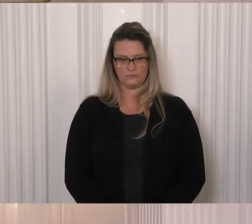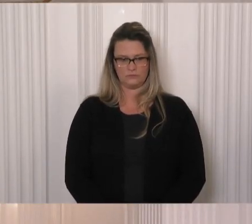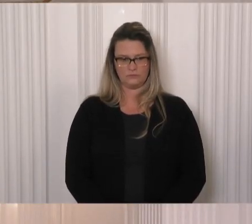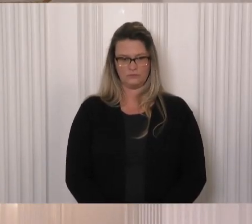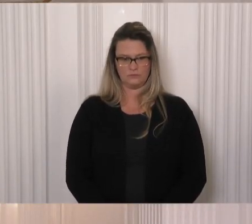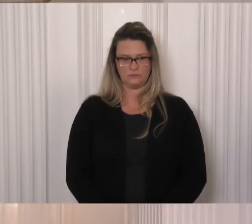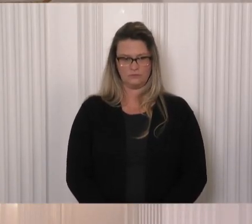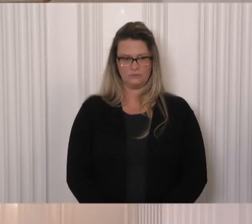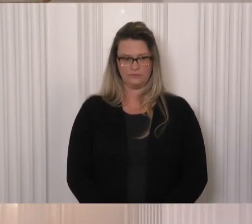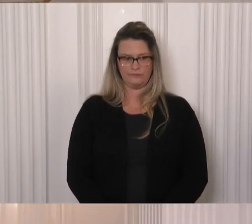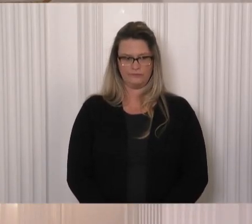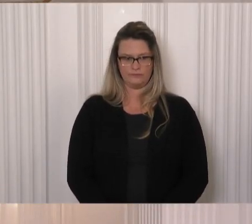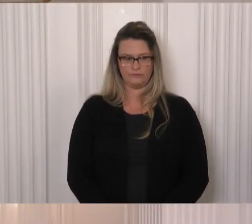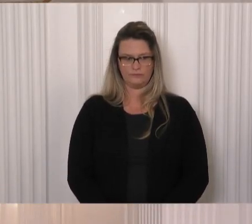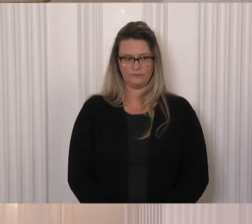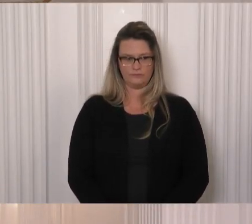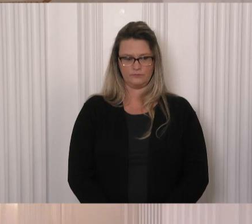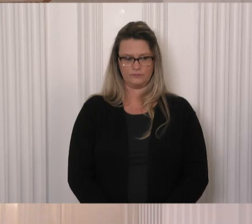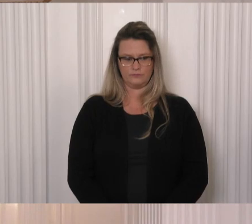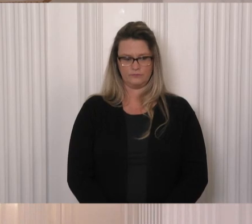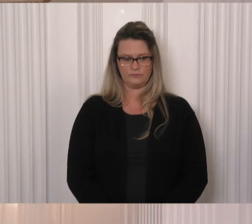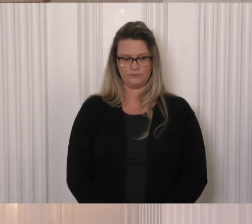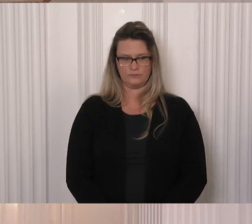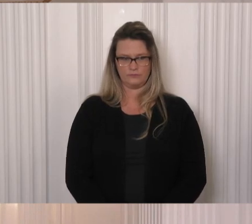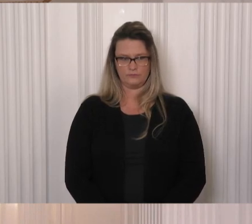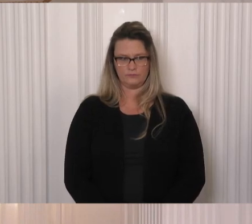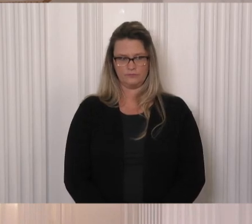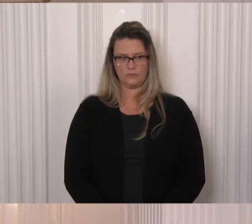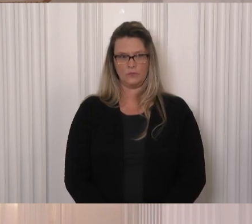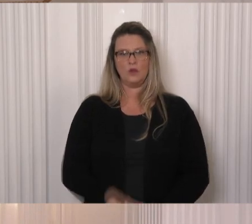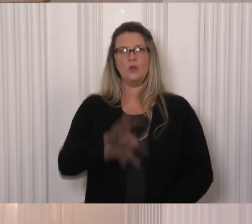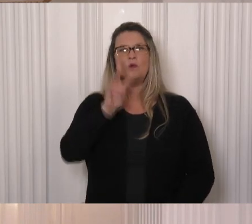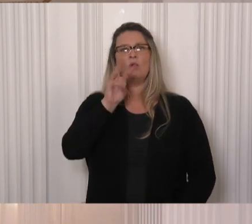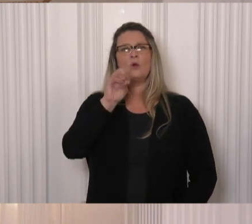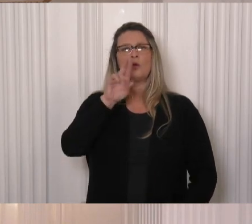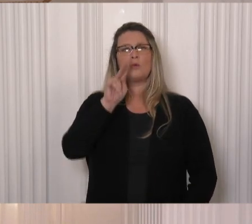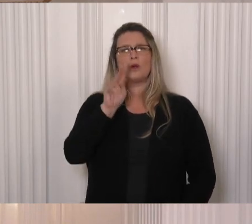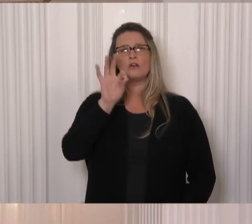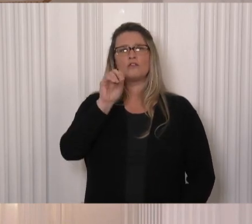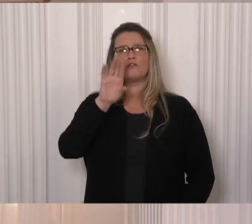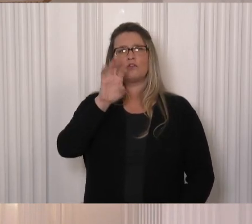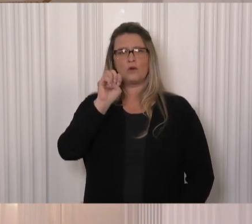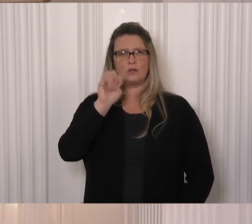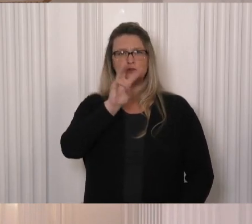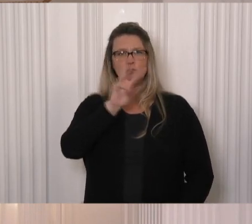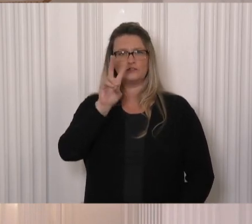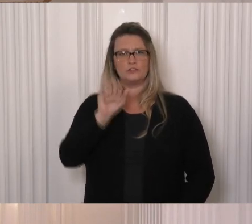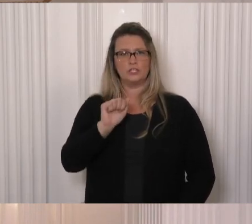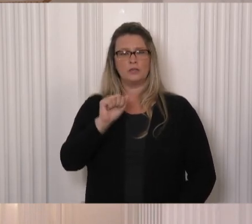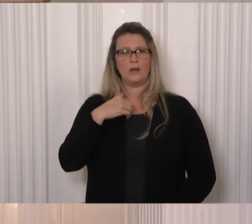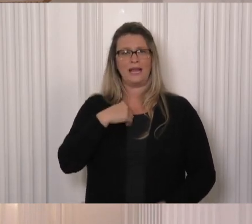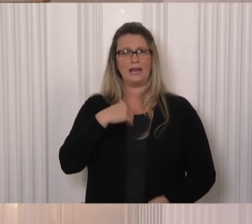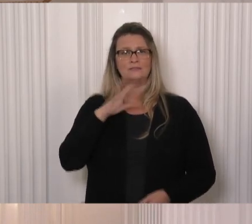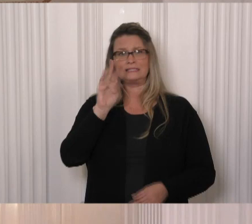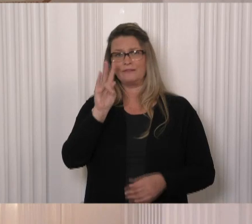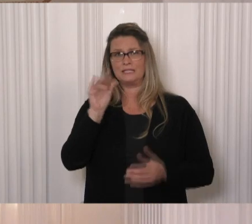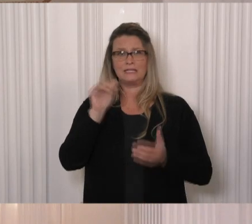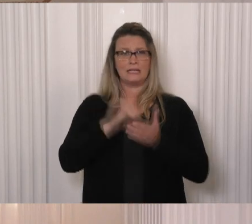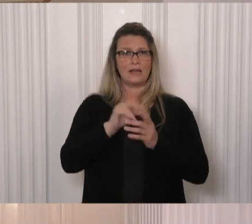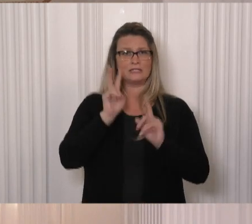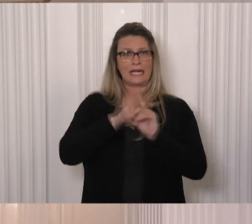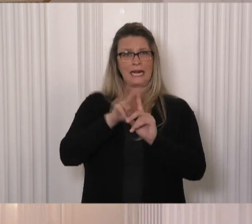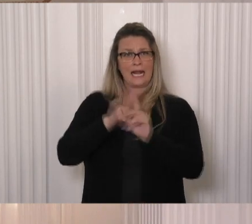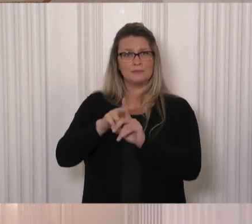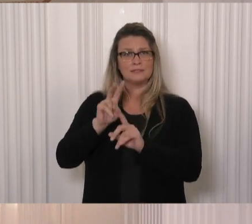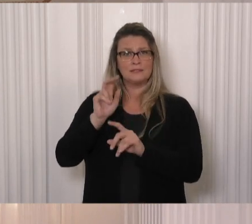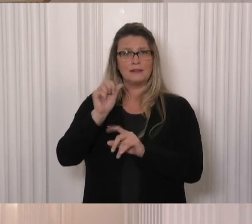concerning Workforce West Virginia. The governor mentioned there was a massive response, 17,000 cases last week, but we're hearing from